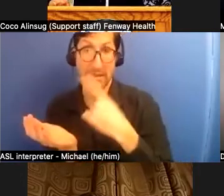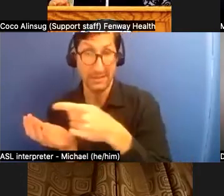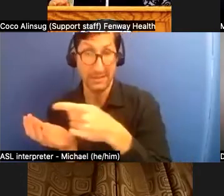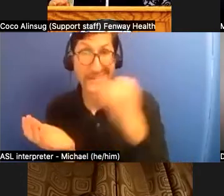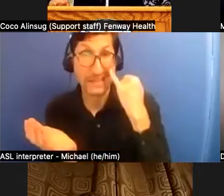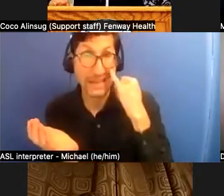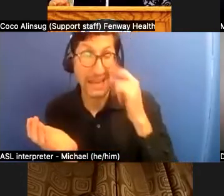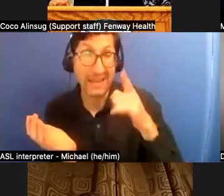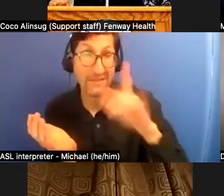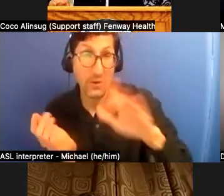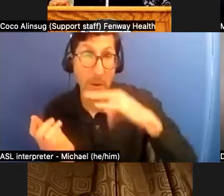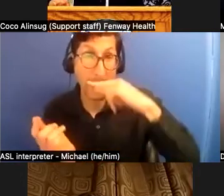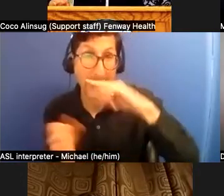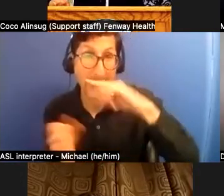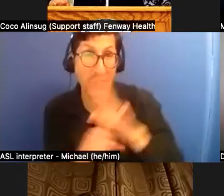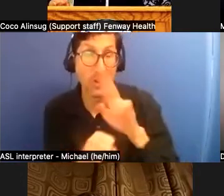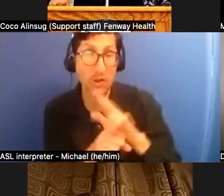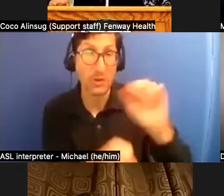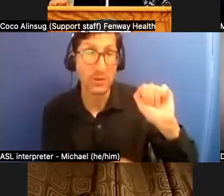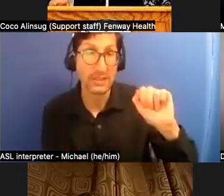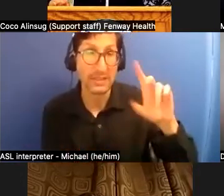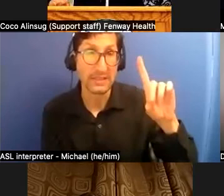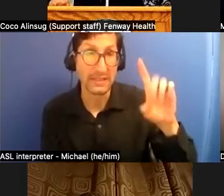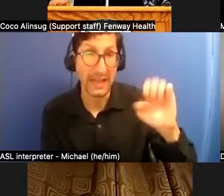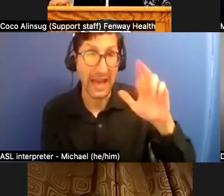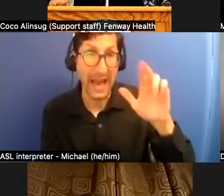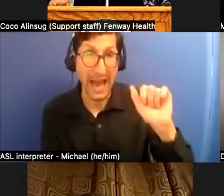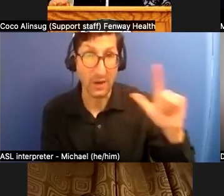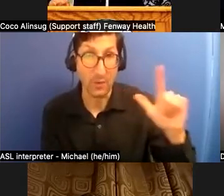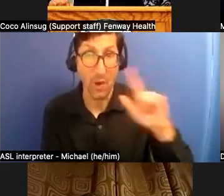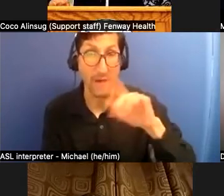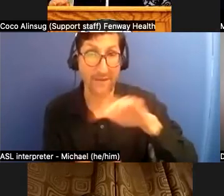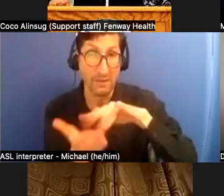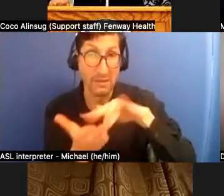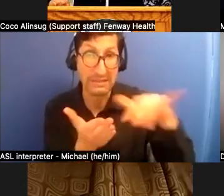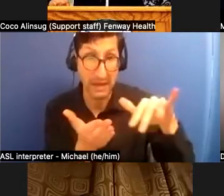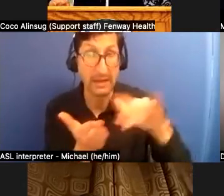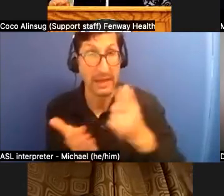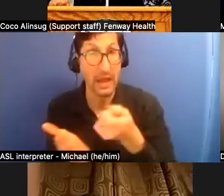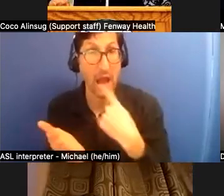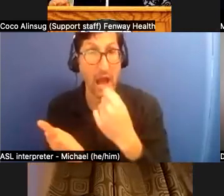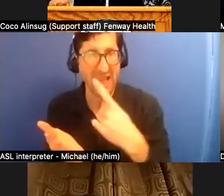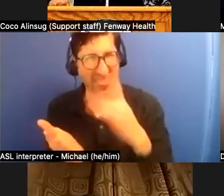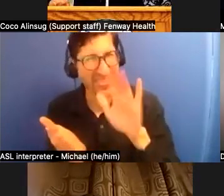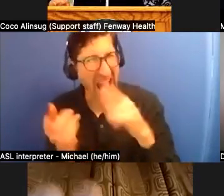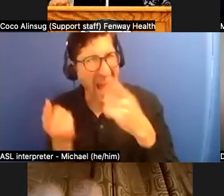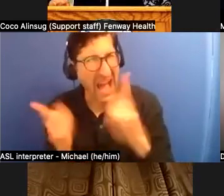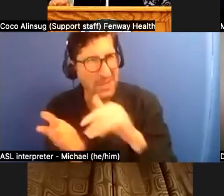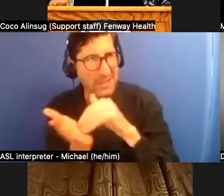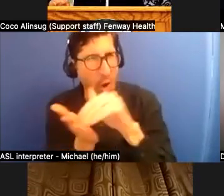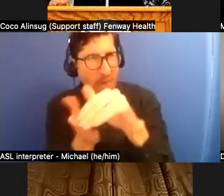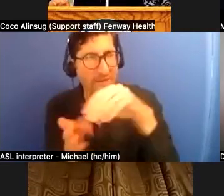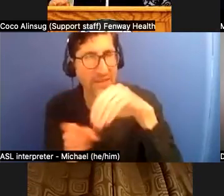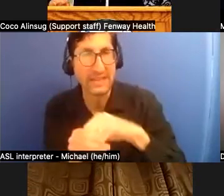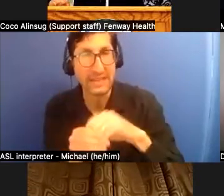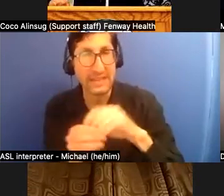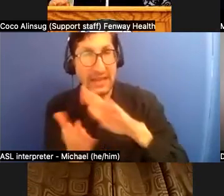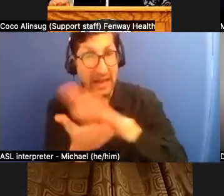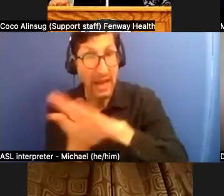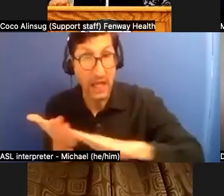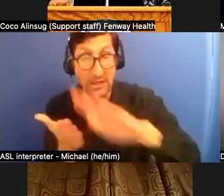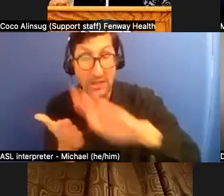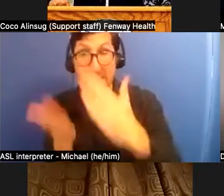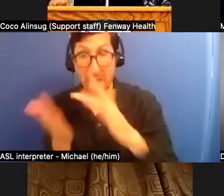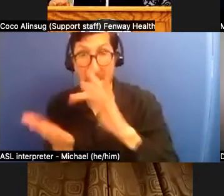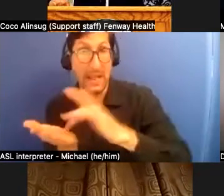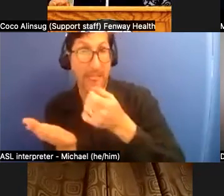using Adderall in order to study for exams, which is pretty widespread in colleges, they may buy a pill that's fentanyl contaminated